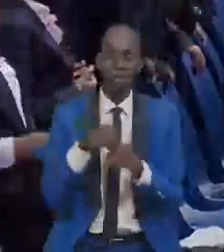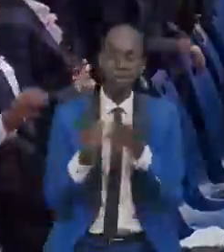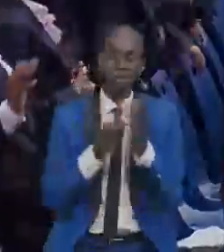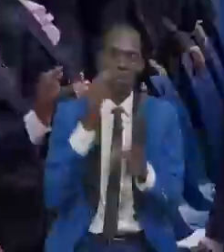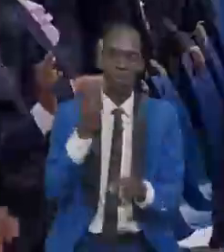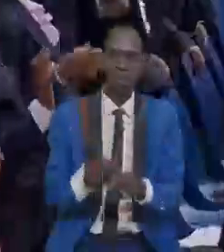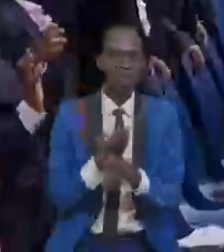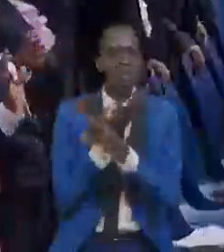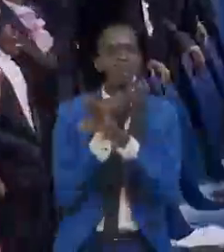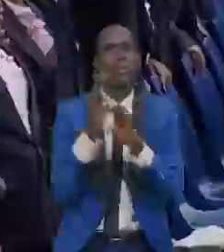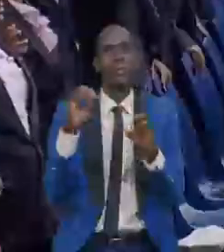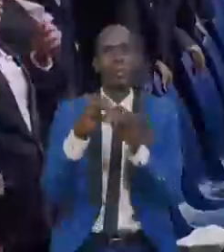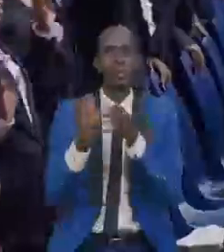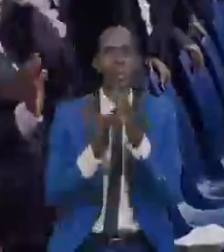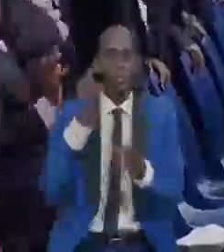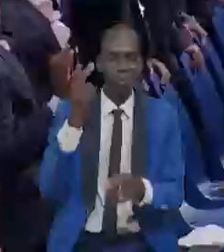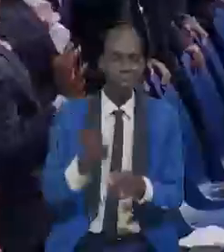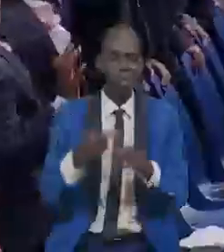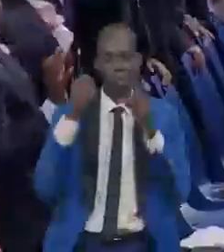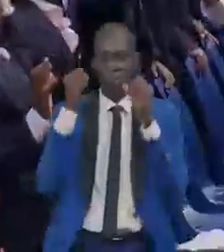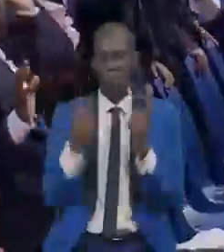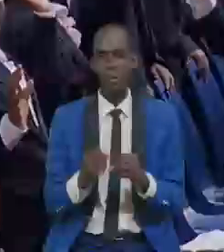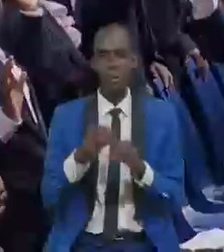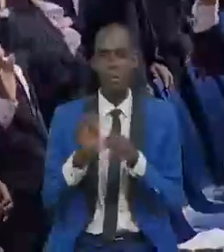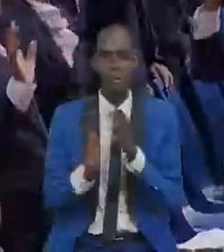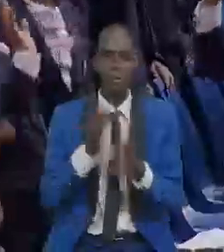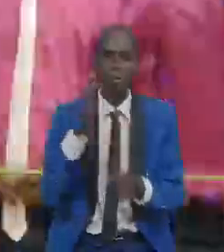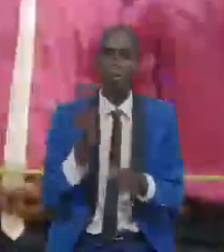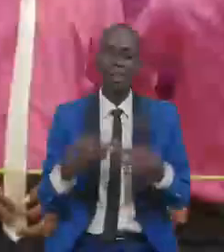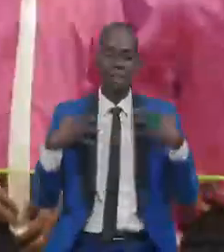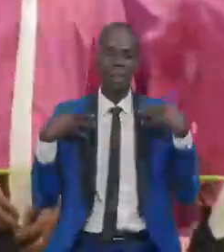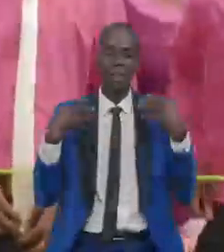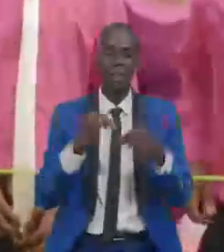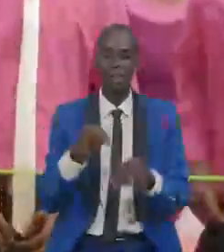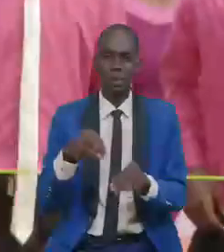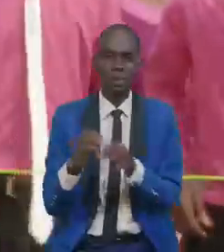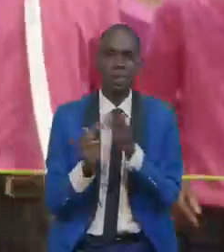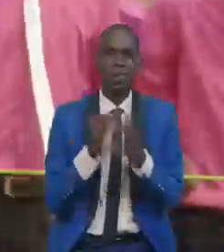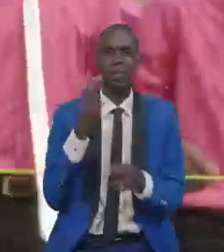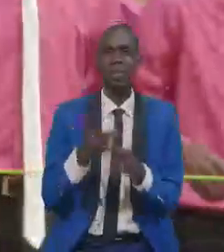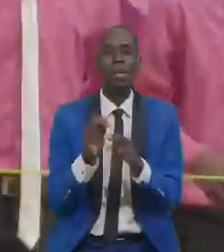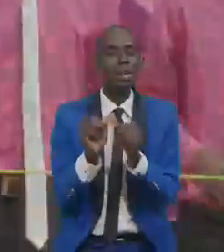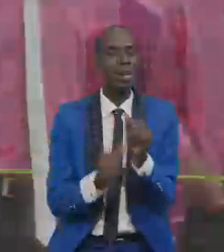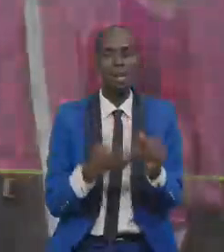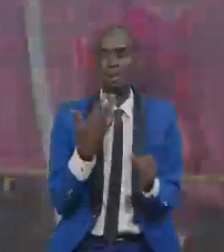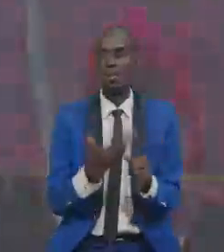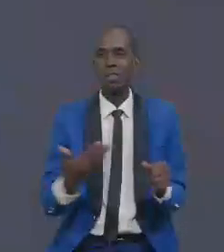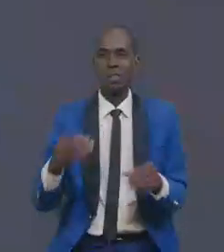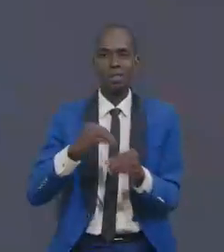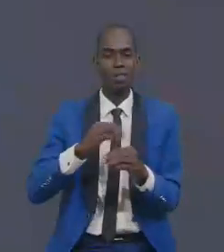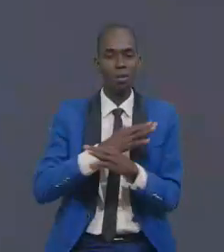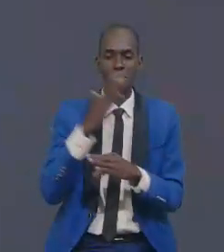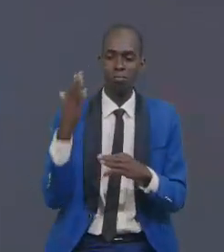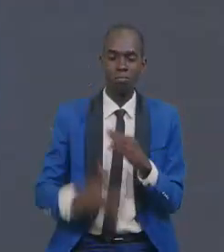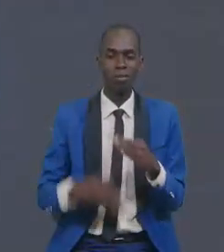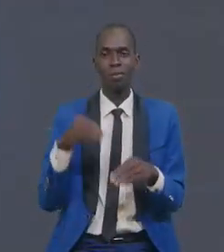freedom, power, healing, everything in completeness in your